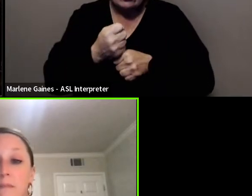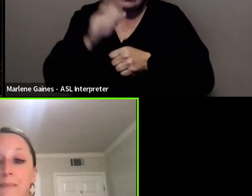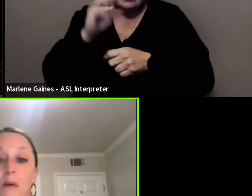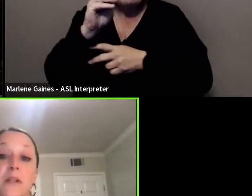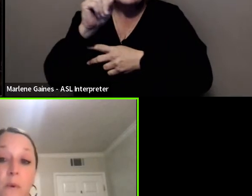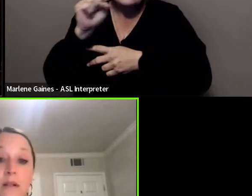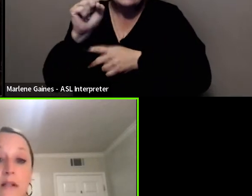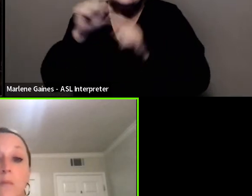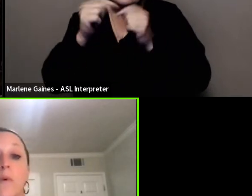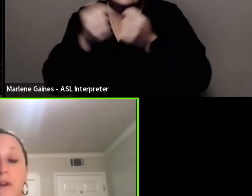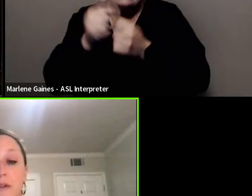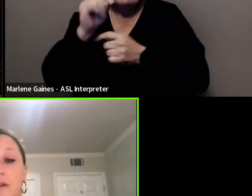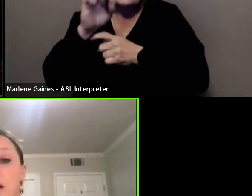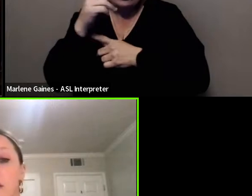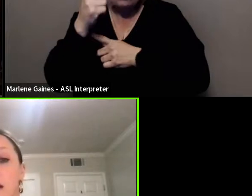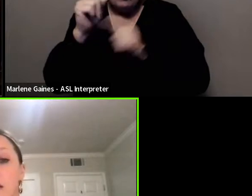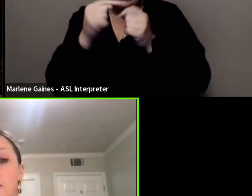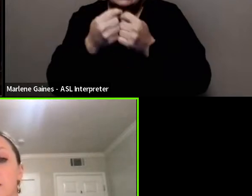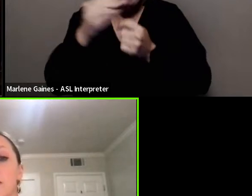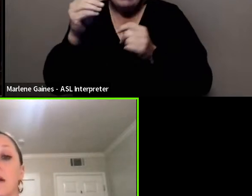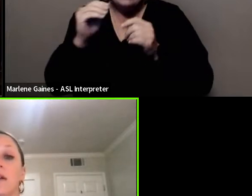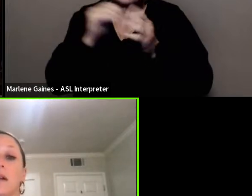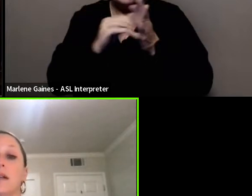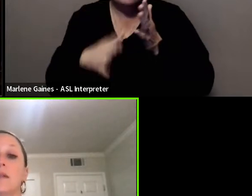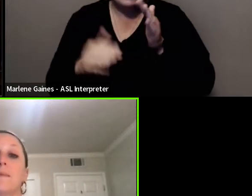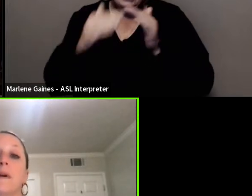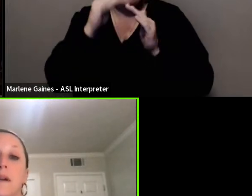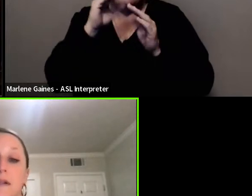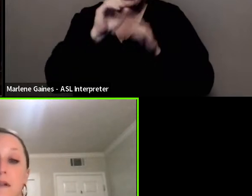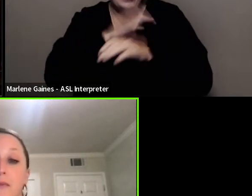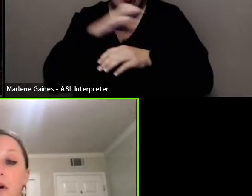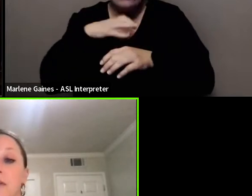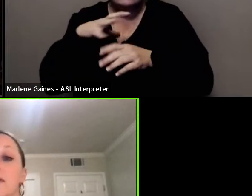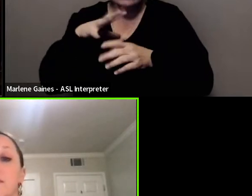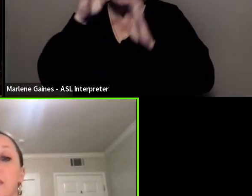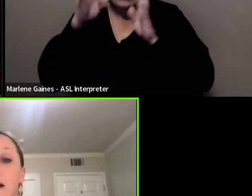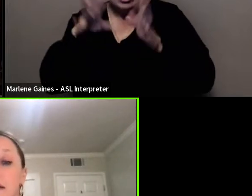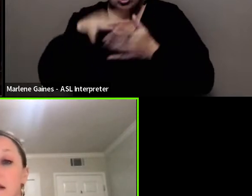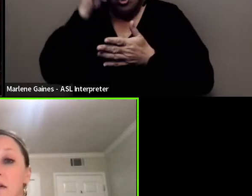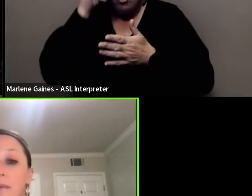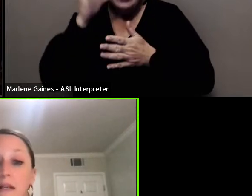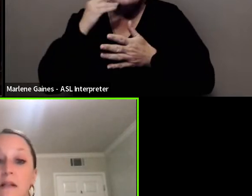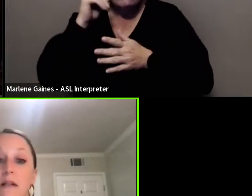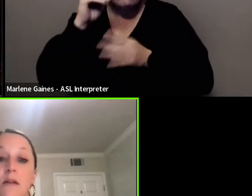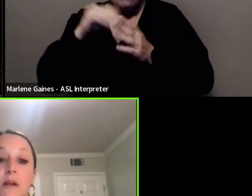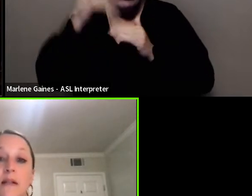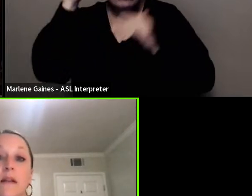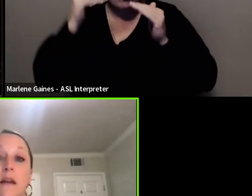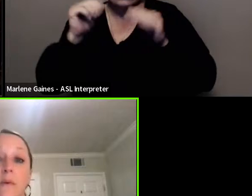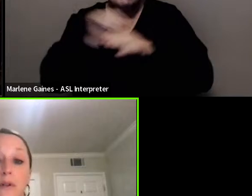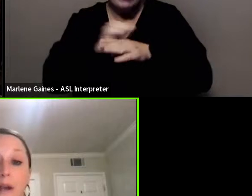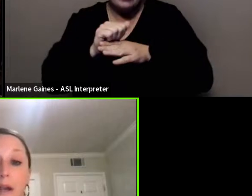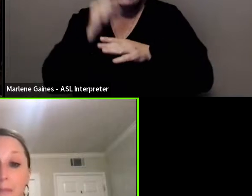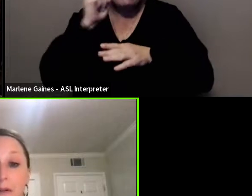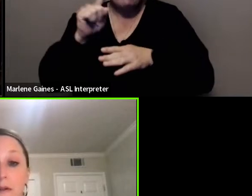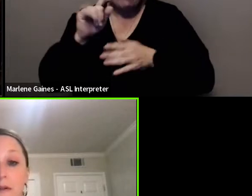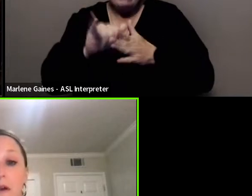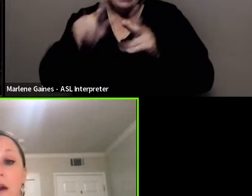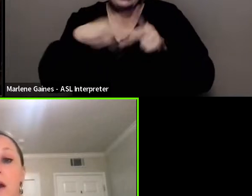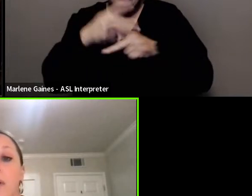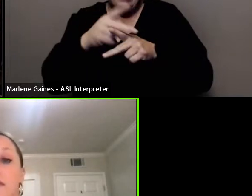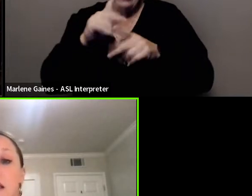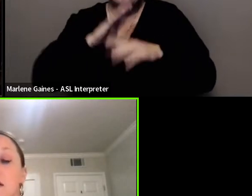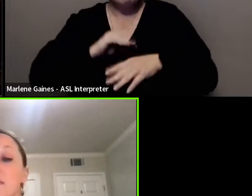MTSS team, Tier 1 team, with our Student Equity Council, created learning experiences for our adults to practice interrupting dehumanizing language on